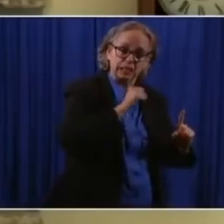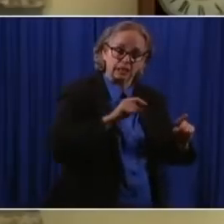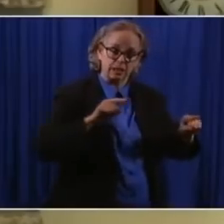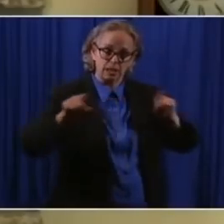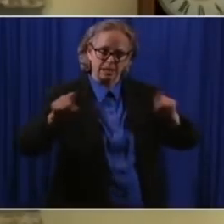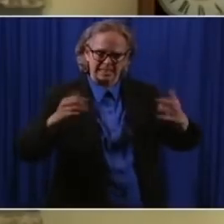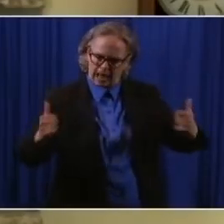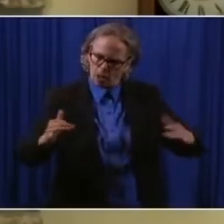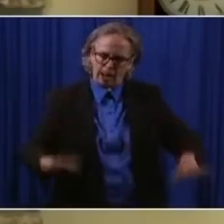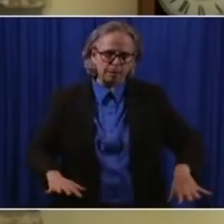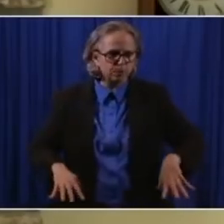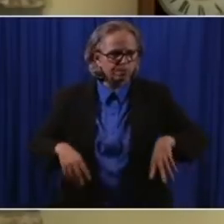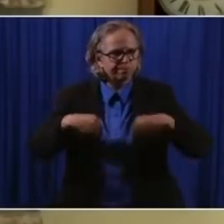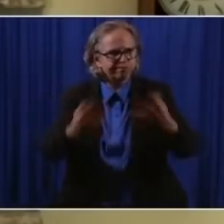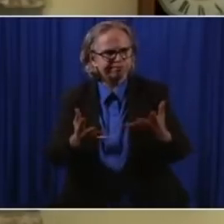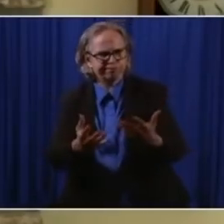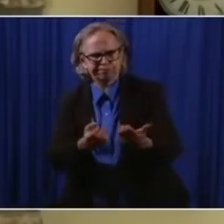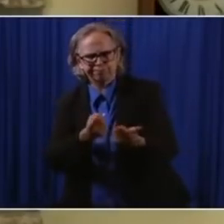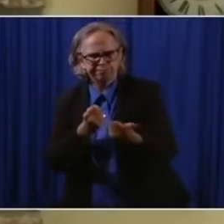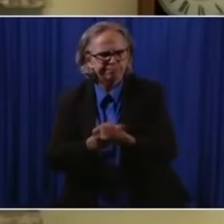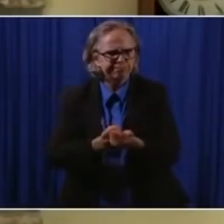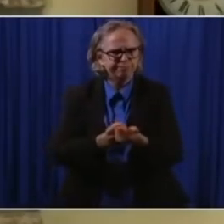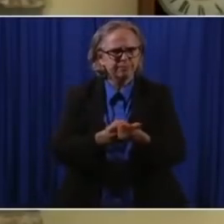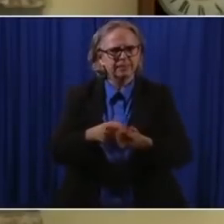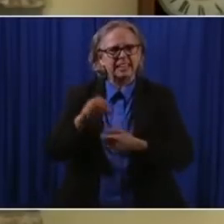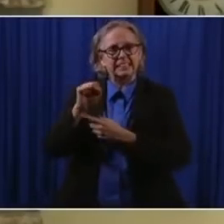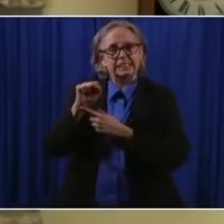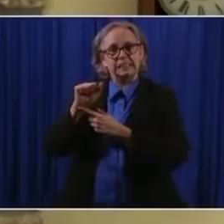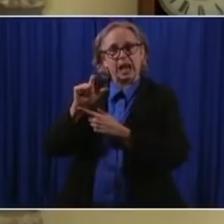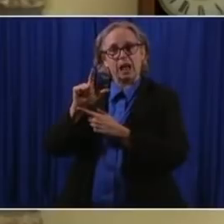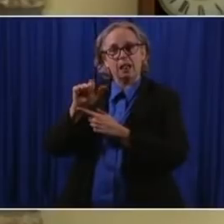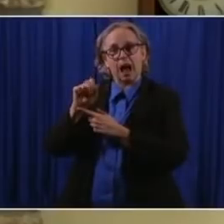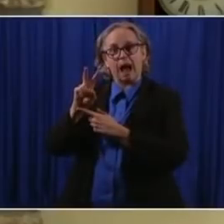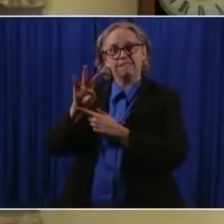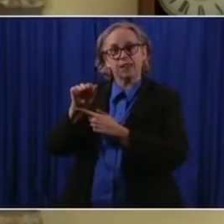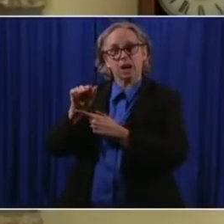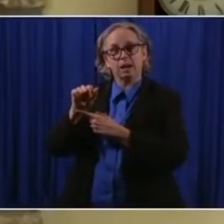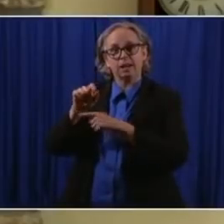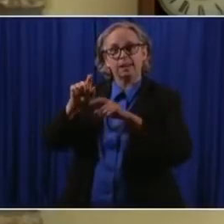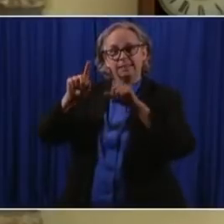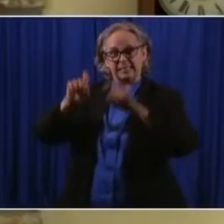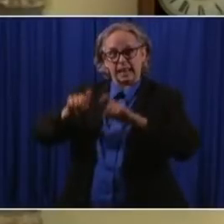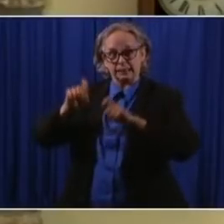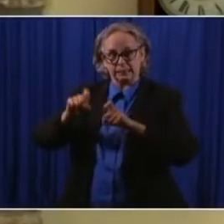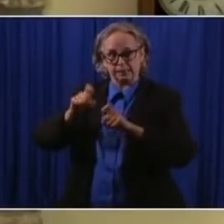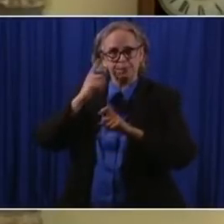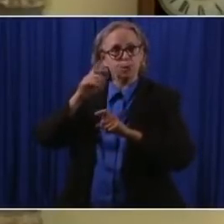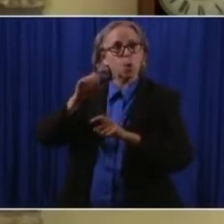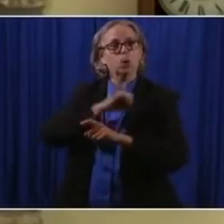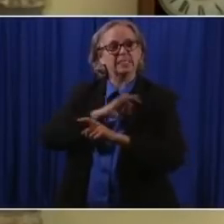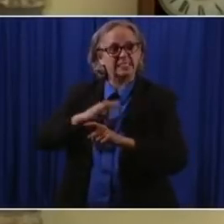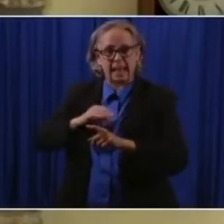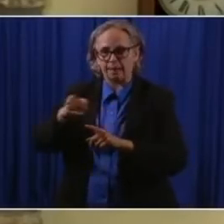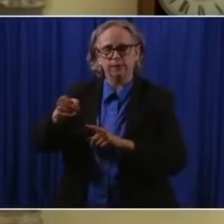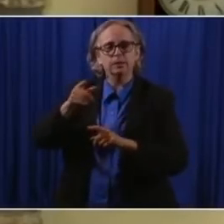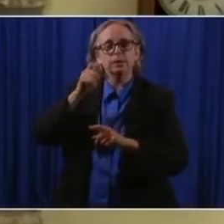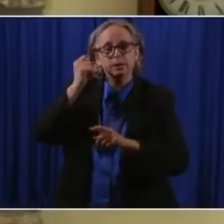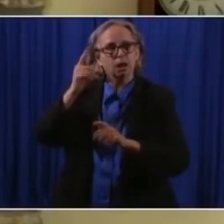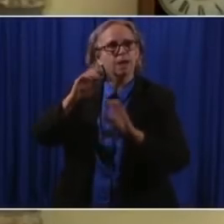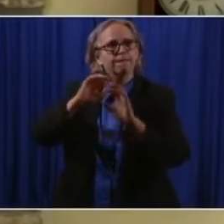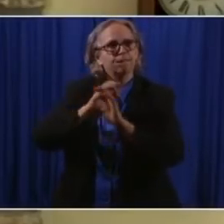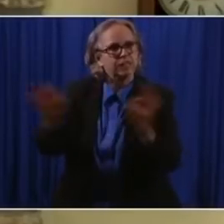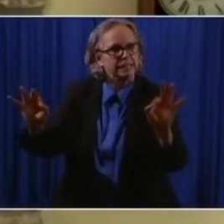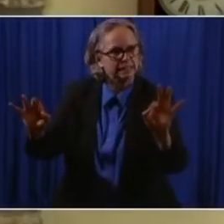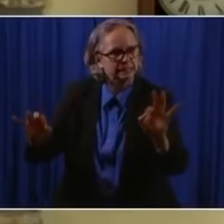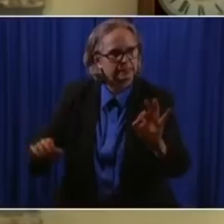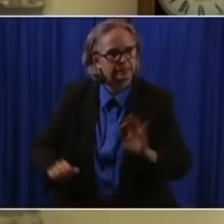residents, and that is at no cost to the facility. We're pleased with this testing option, which has started, as